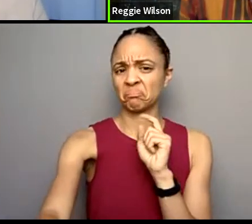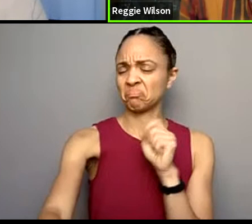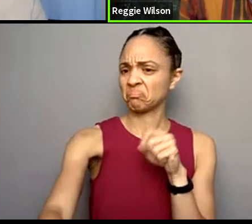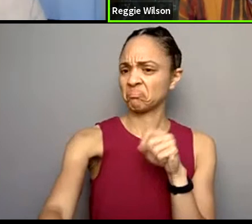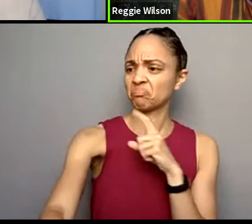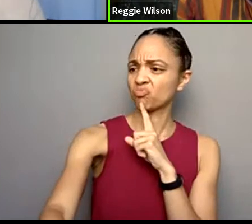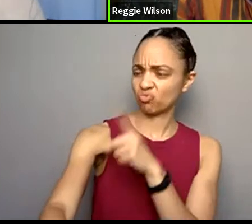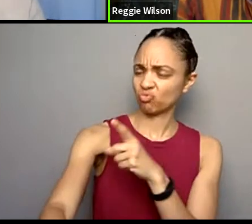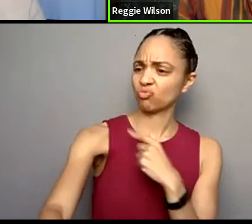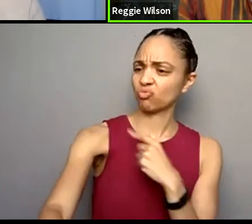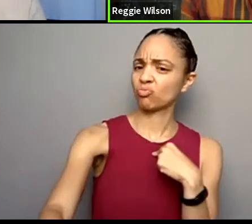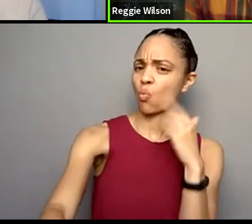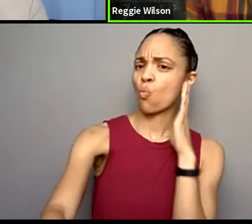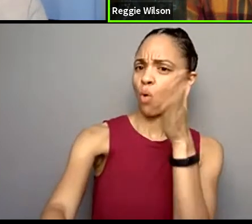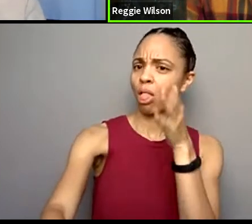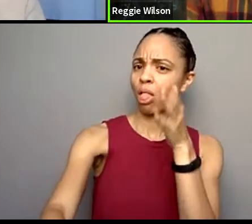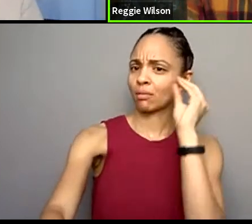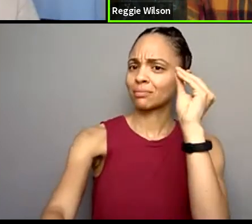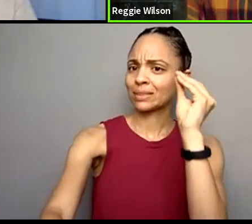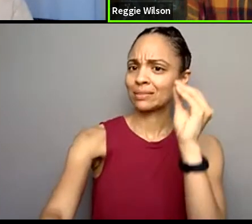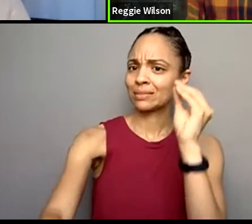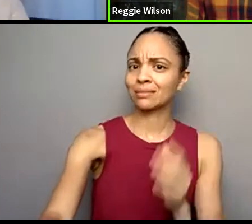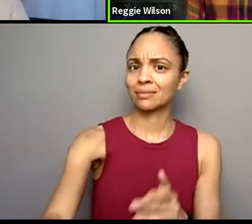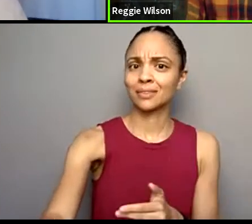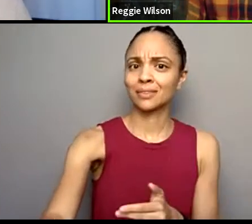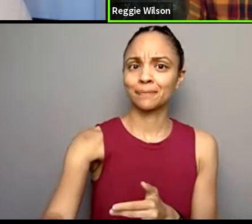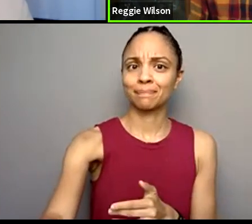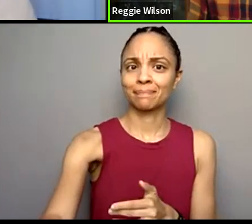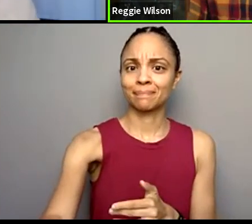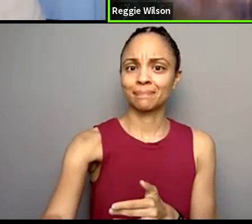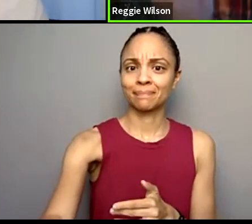I will be dancing in your company.